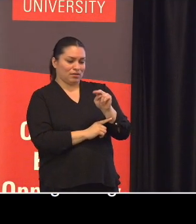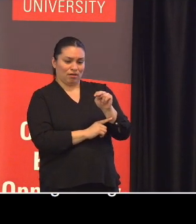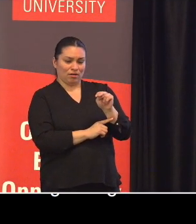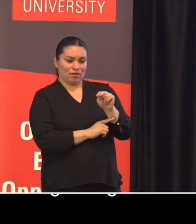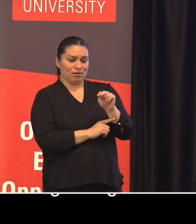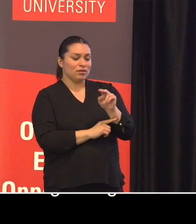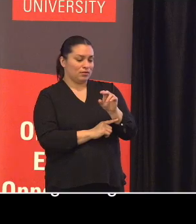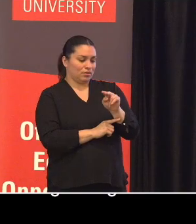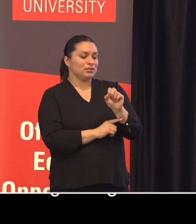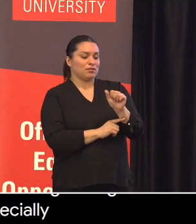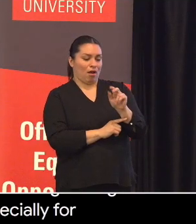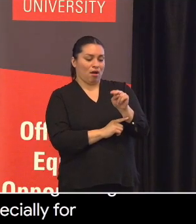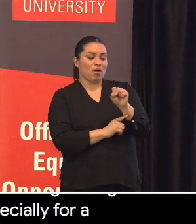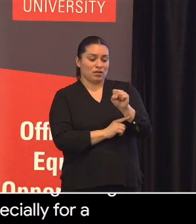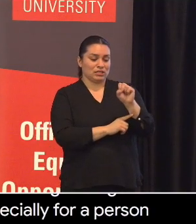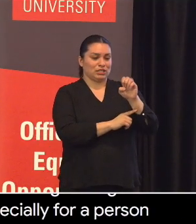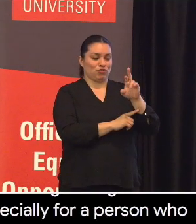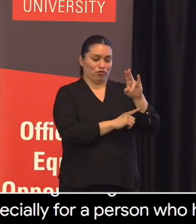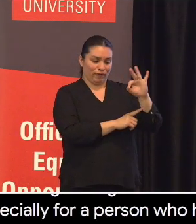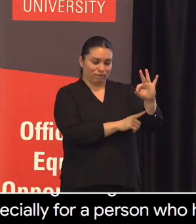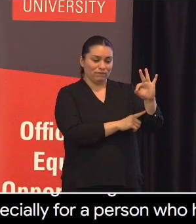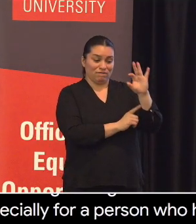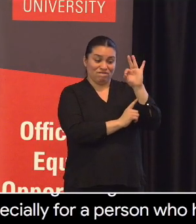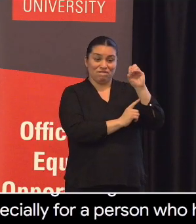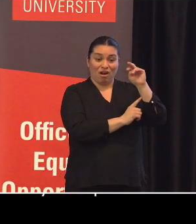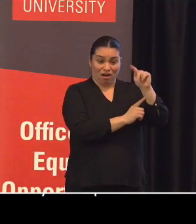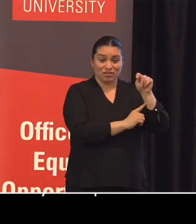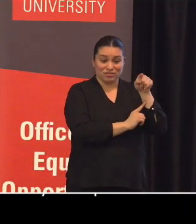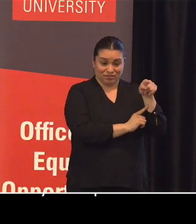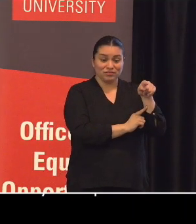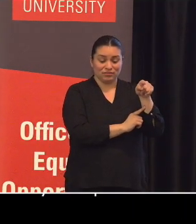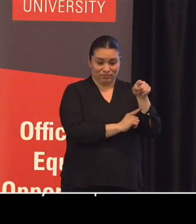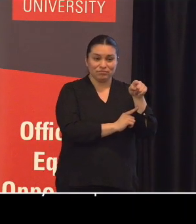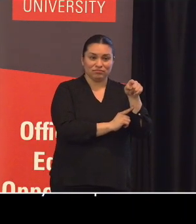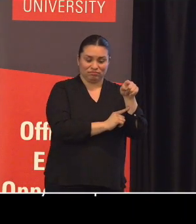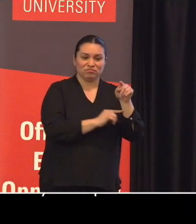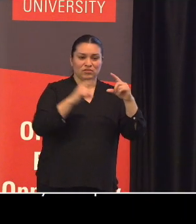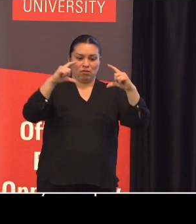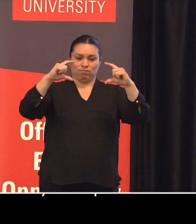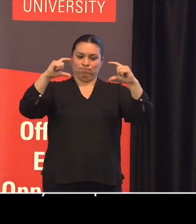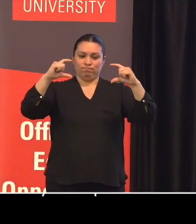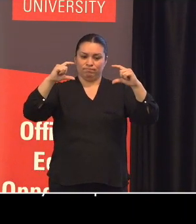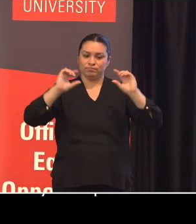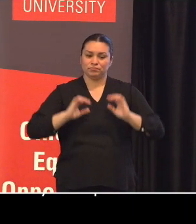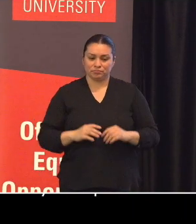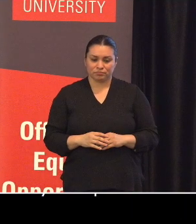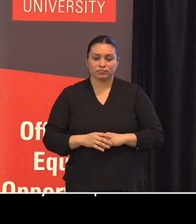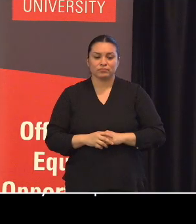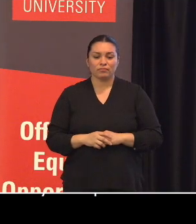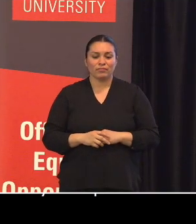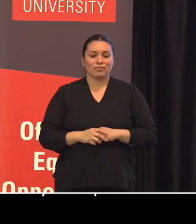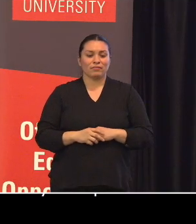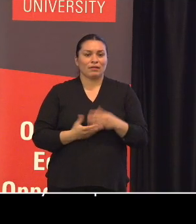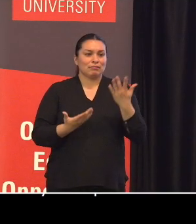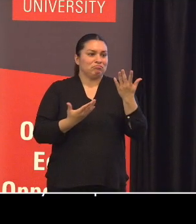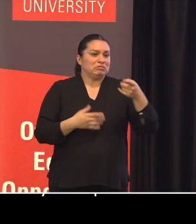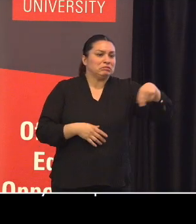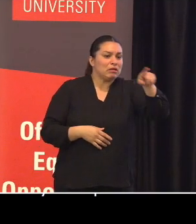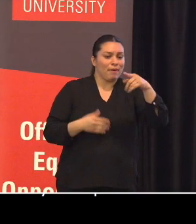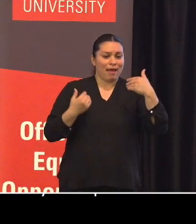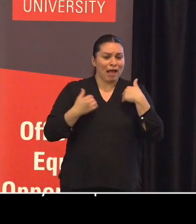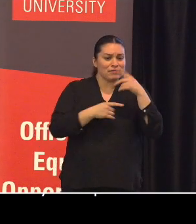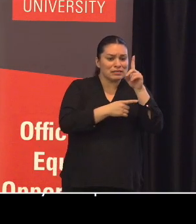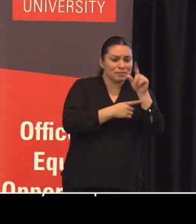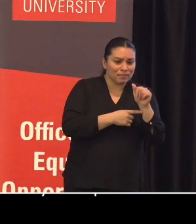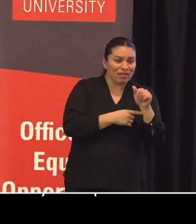readable, especially for a person who has a disability that affects how they process printed text. And it's